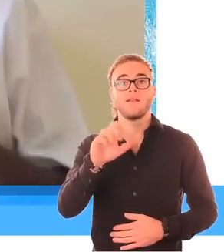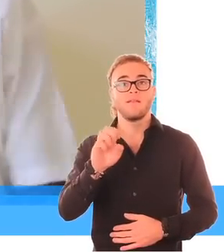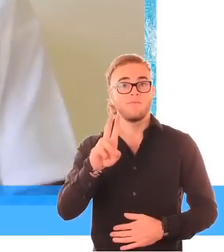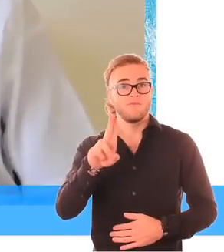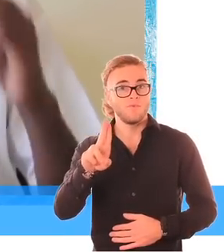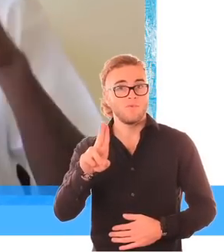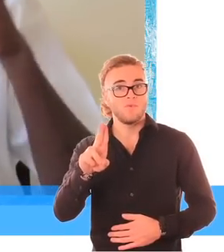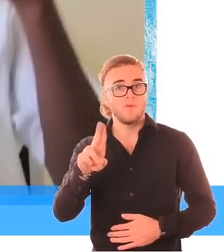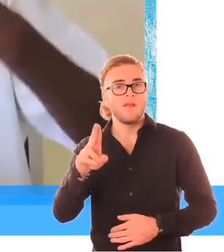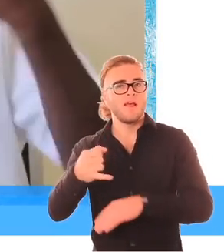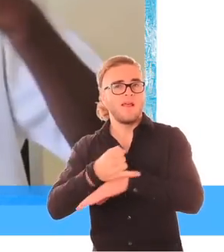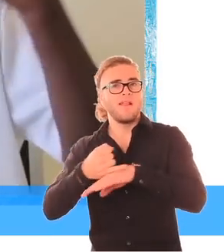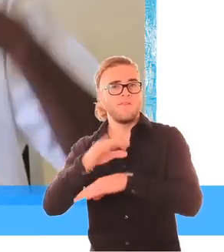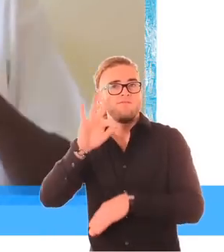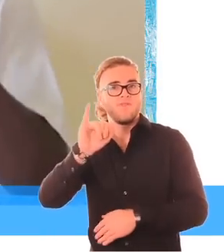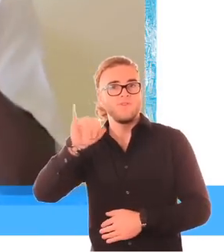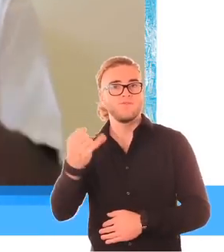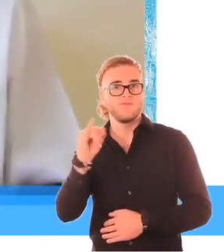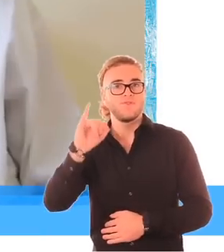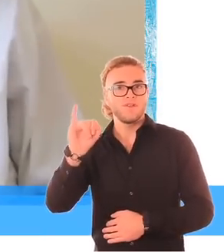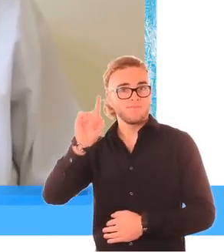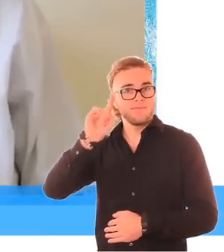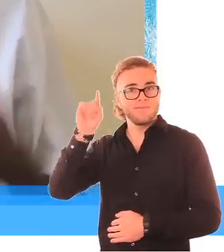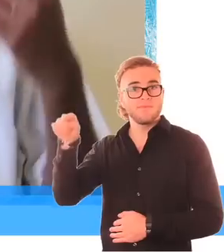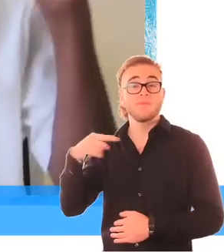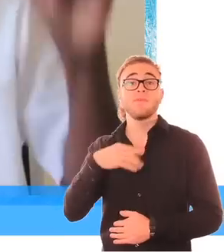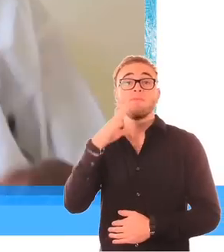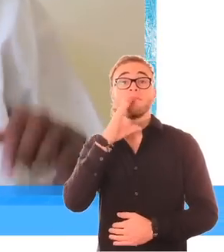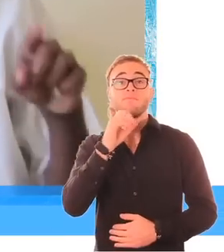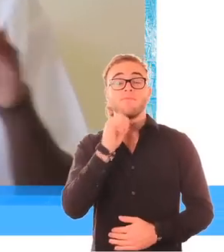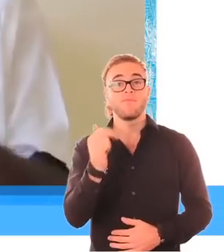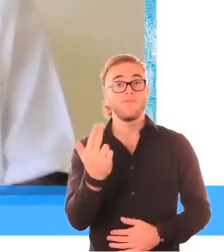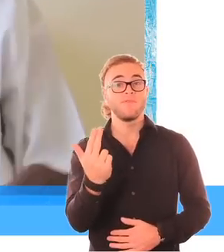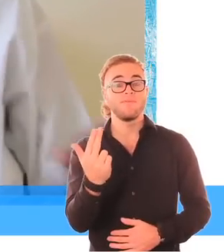Islands, and I am 13 years old.